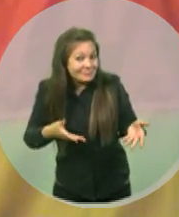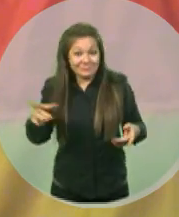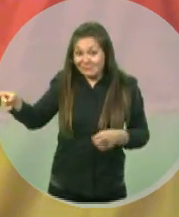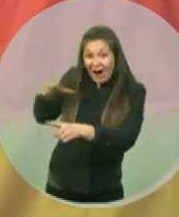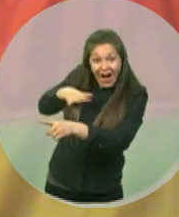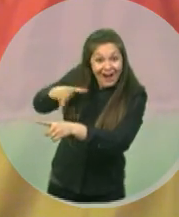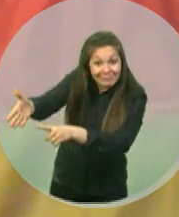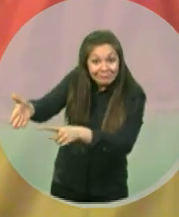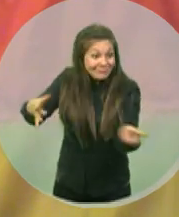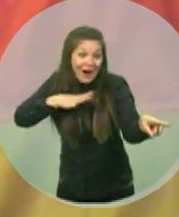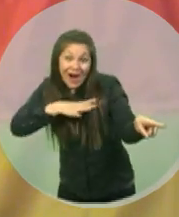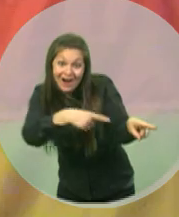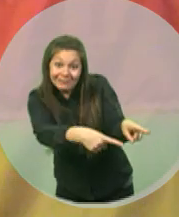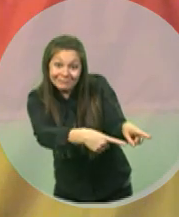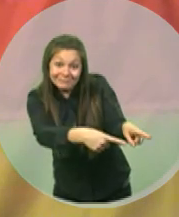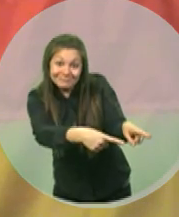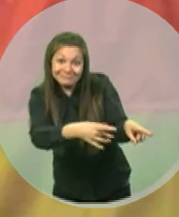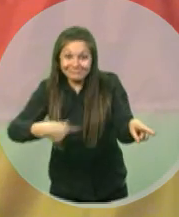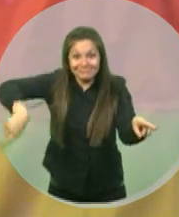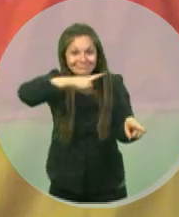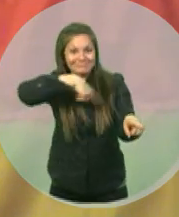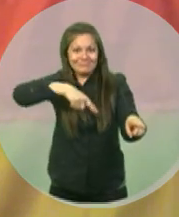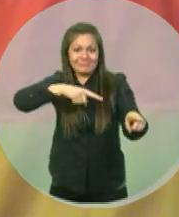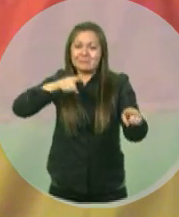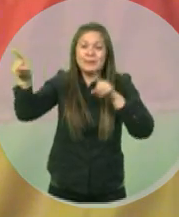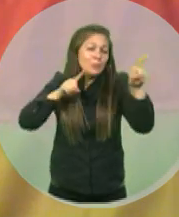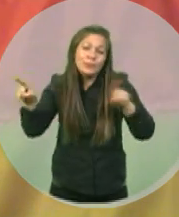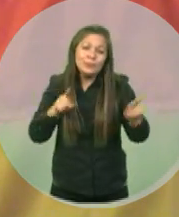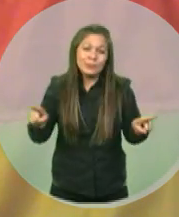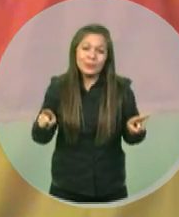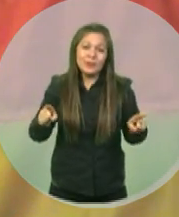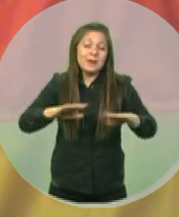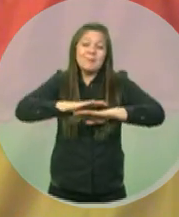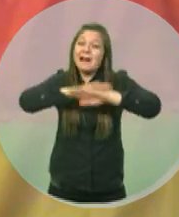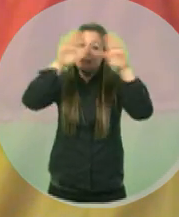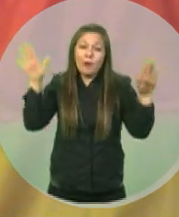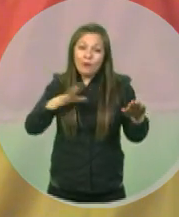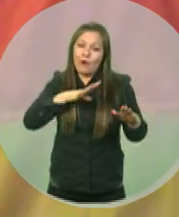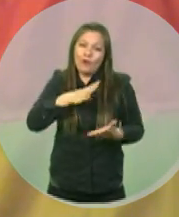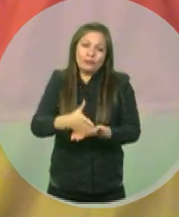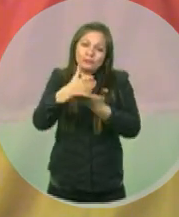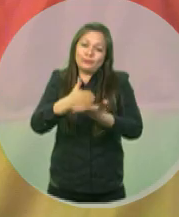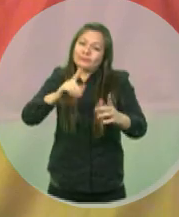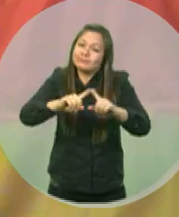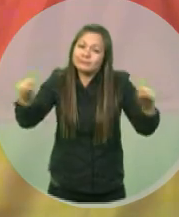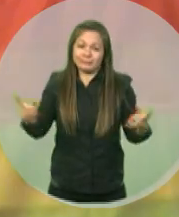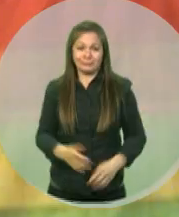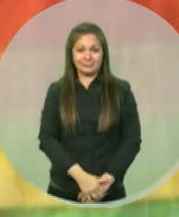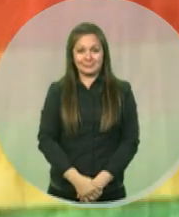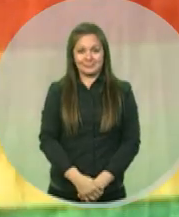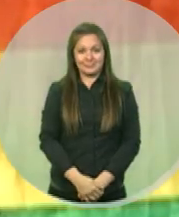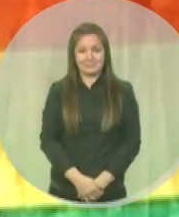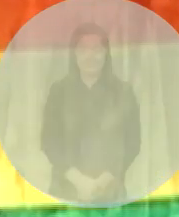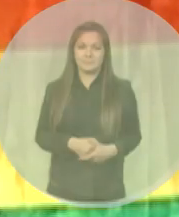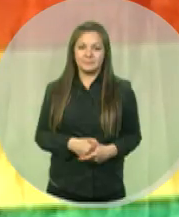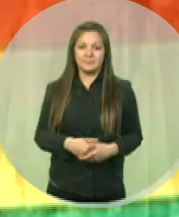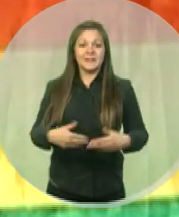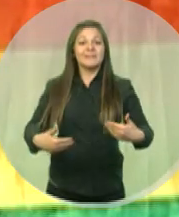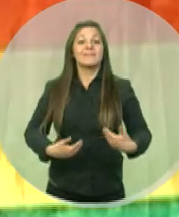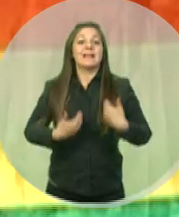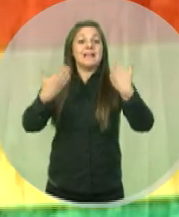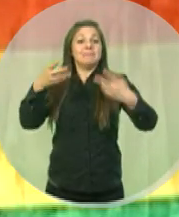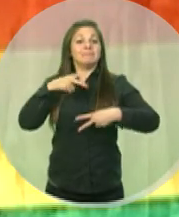I'm here. He's there. She's there. I mean, we're everywhere. There's support all over the place. My